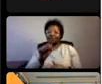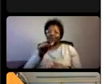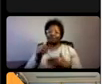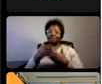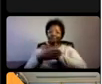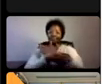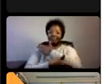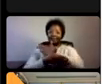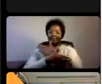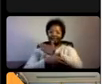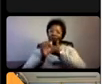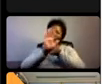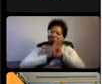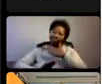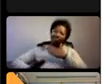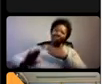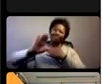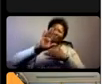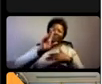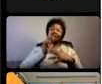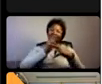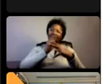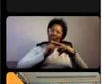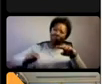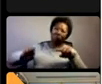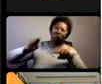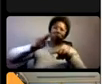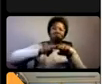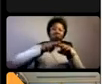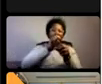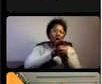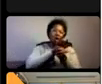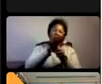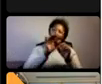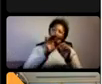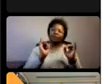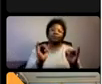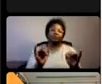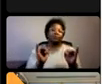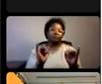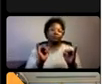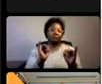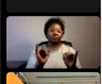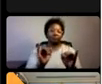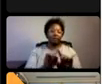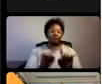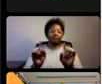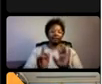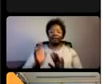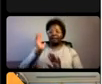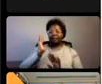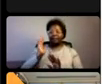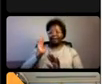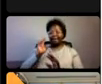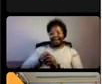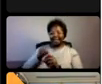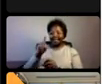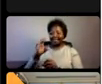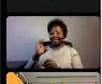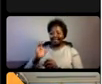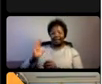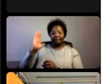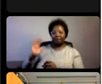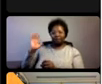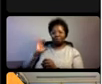unprecedented increase, right, in the COVID cases. But the numbers are not any different of what we've seen in DC. As you